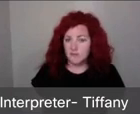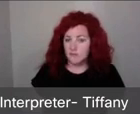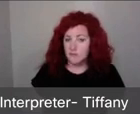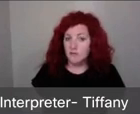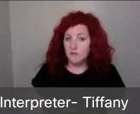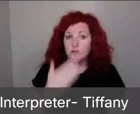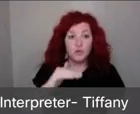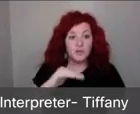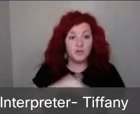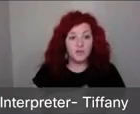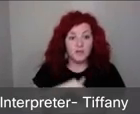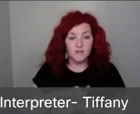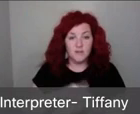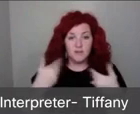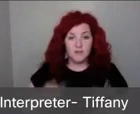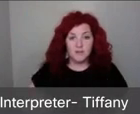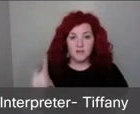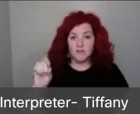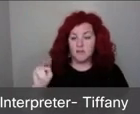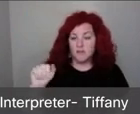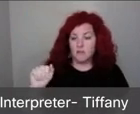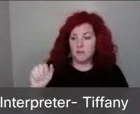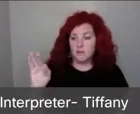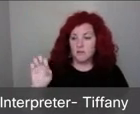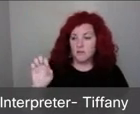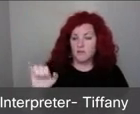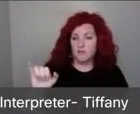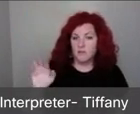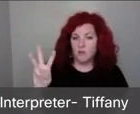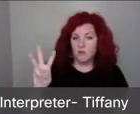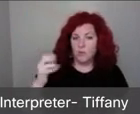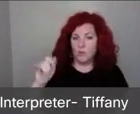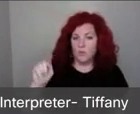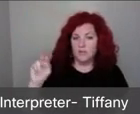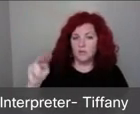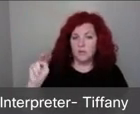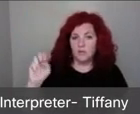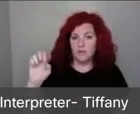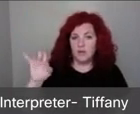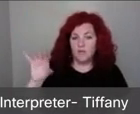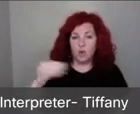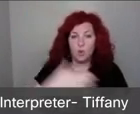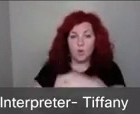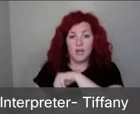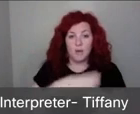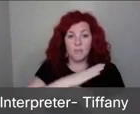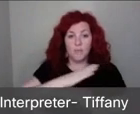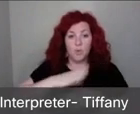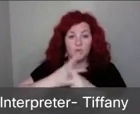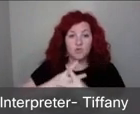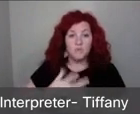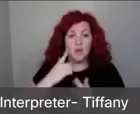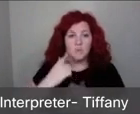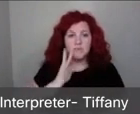Good evening. I'm Donna Faye Weitzinger, Navajo County Board of Supervisors. I'm here to speak on behalf of my